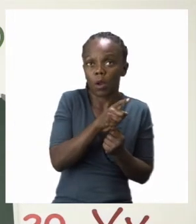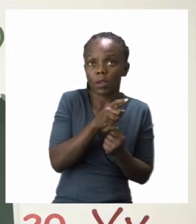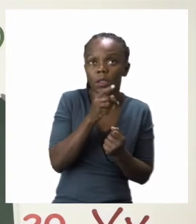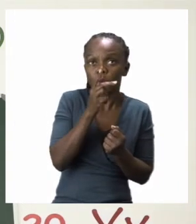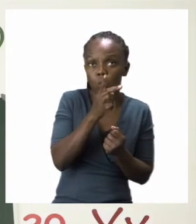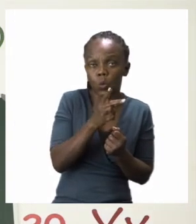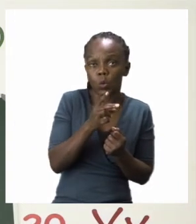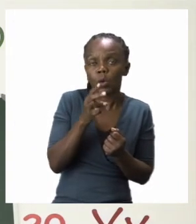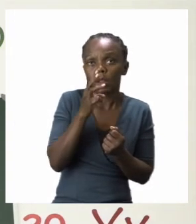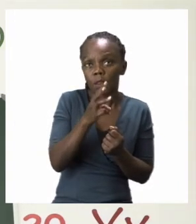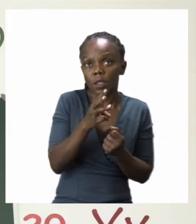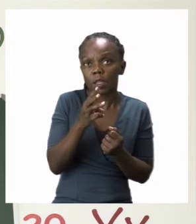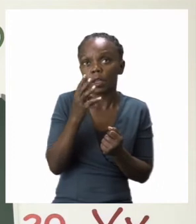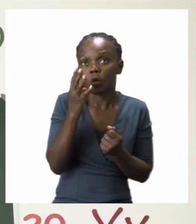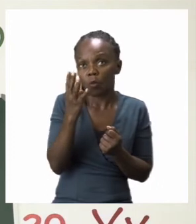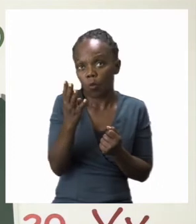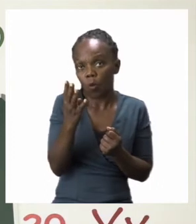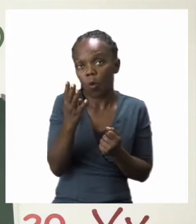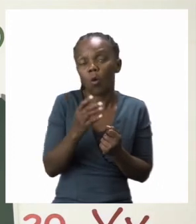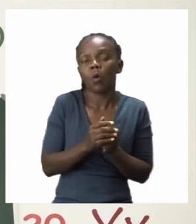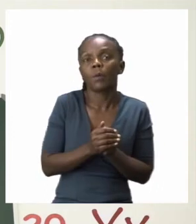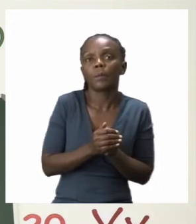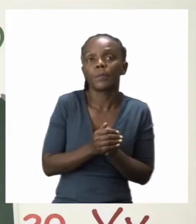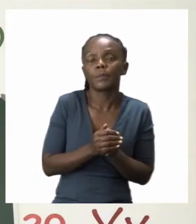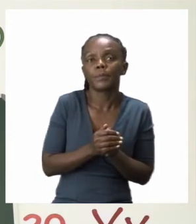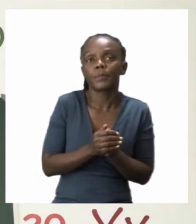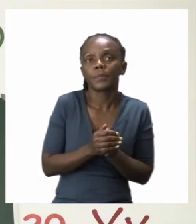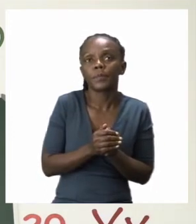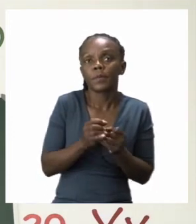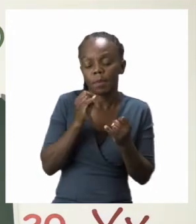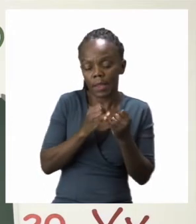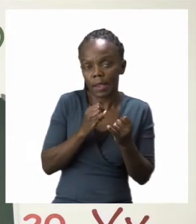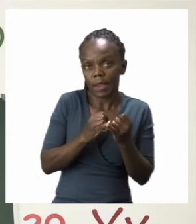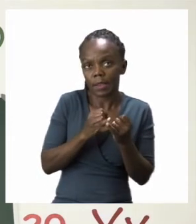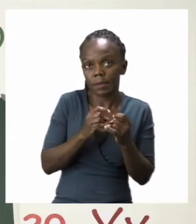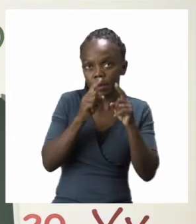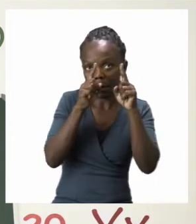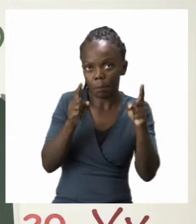plants. Then the last one that we have is a